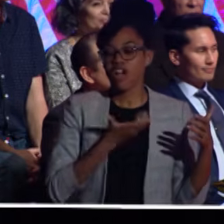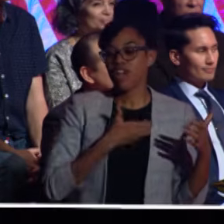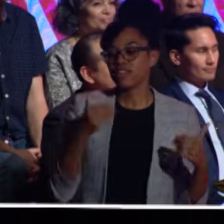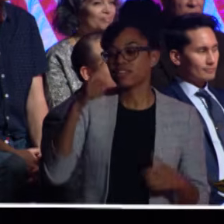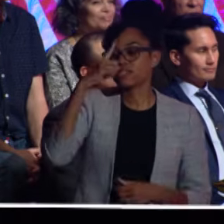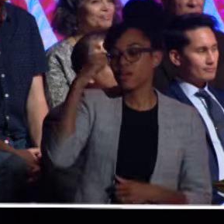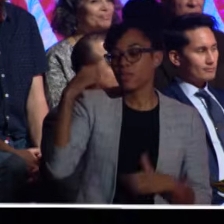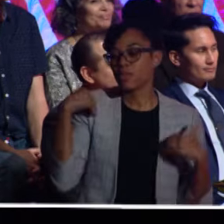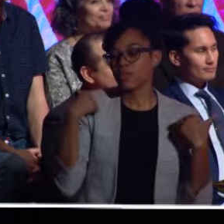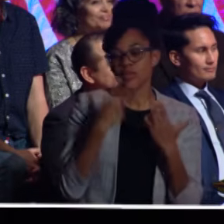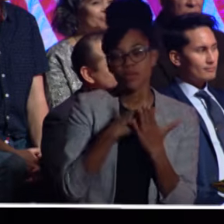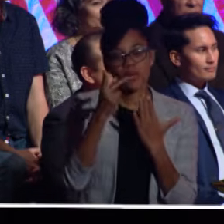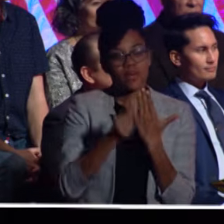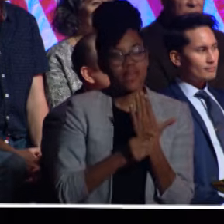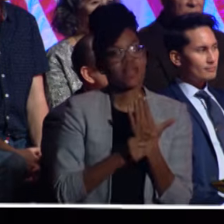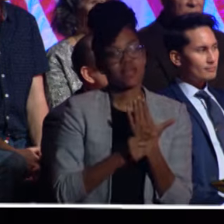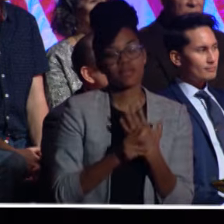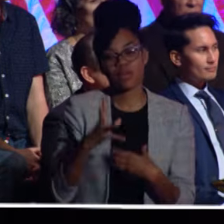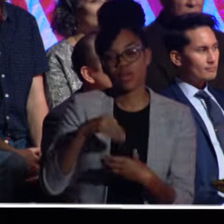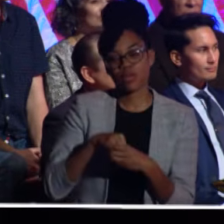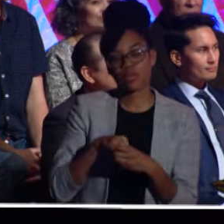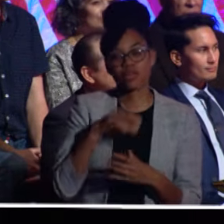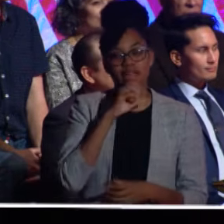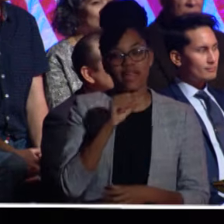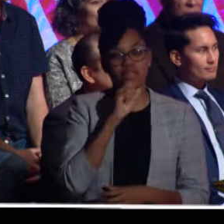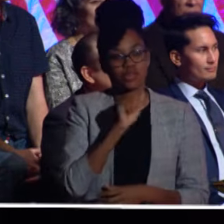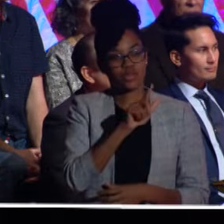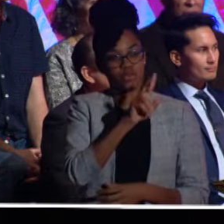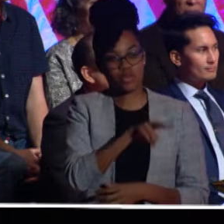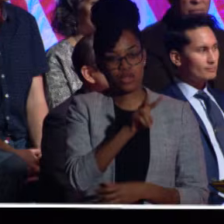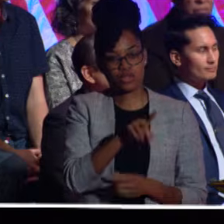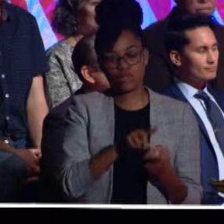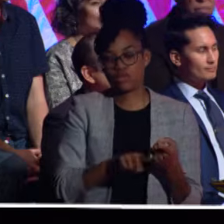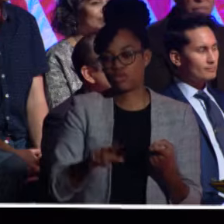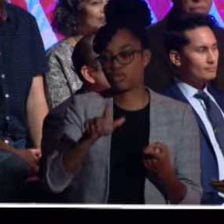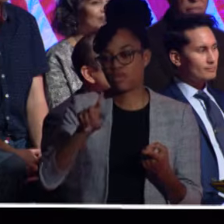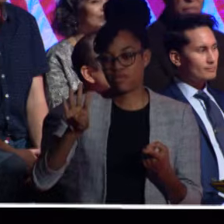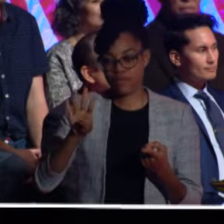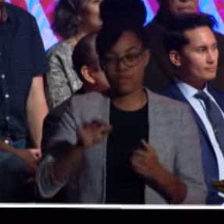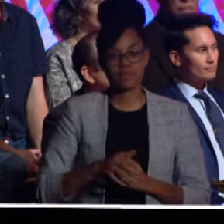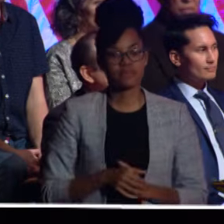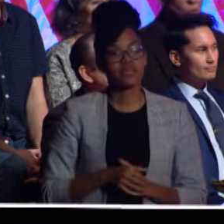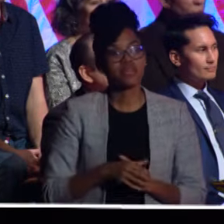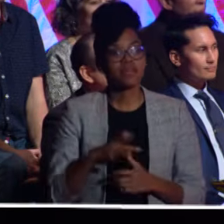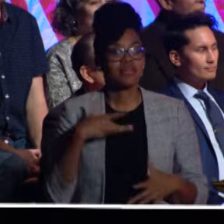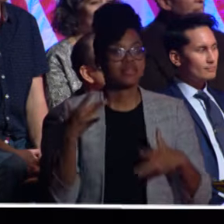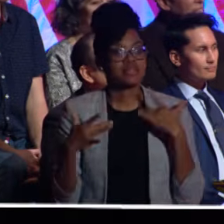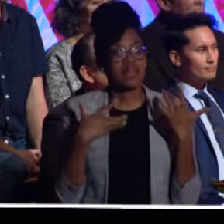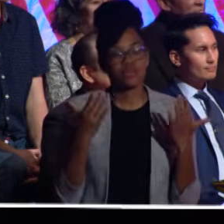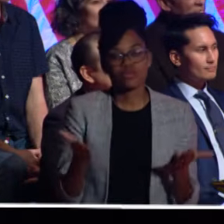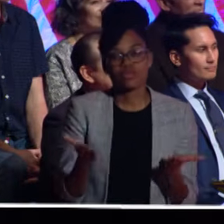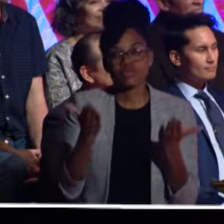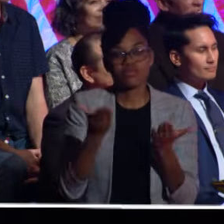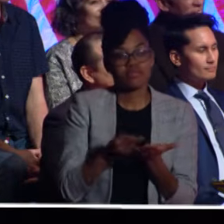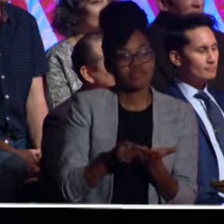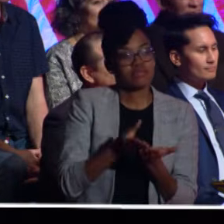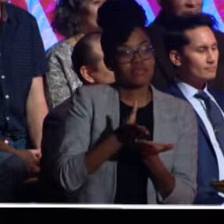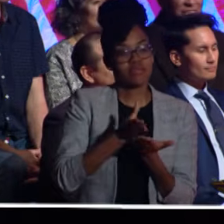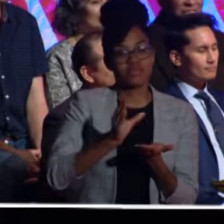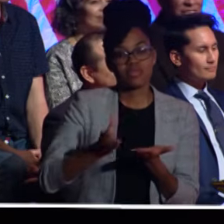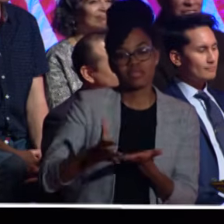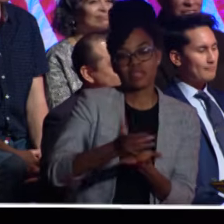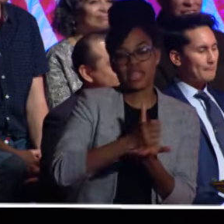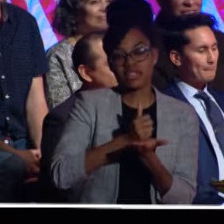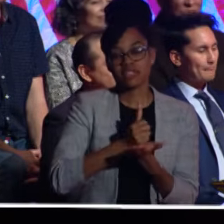24. And in the coming budget, I am proud to raise their wage. And I know that we can work with Councilmember